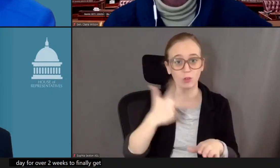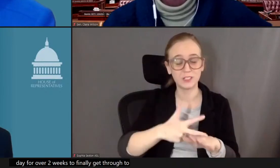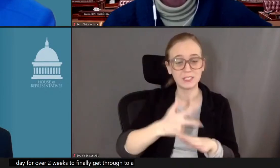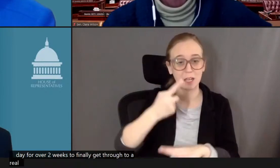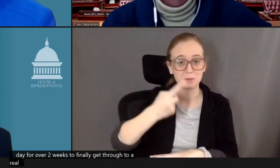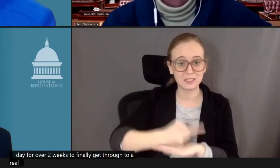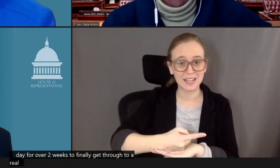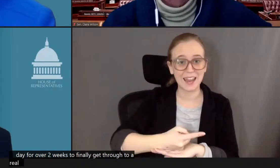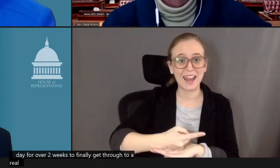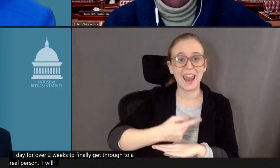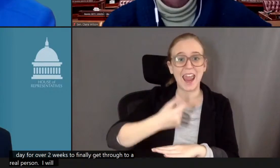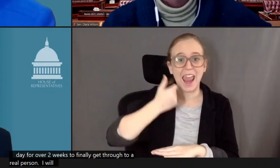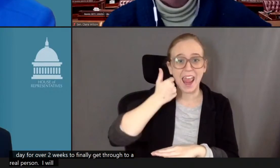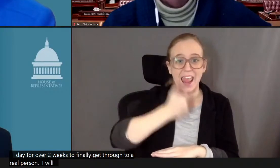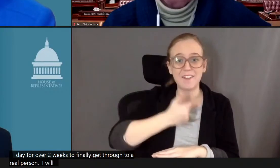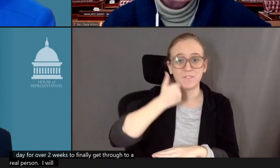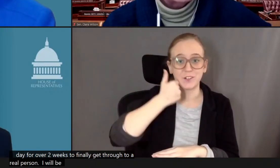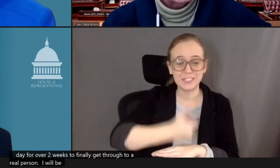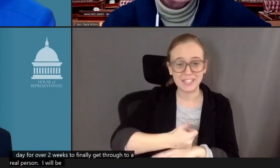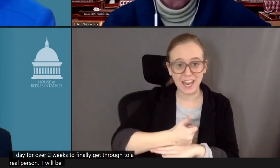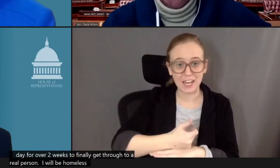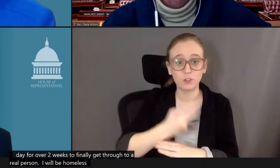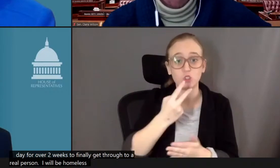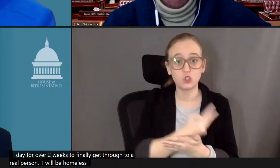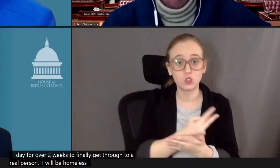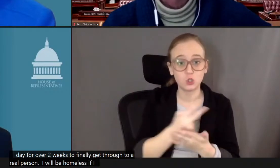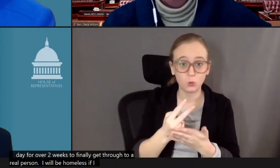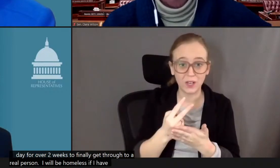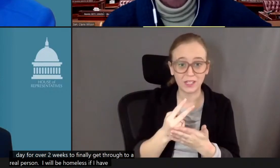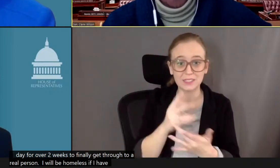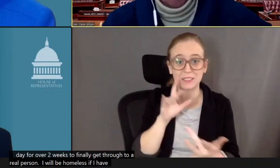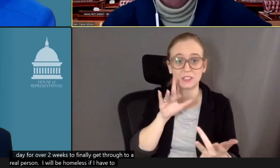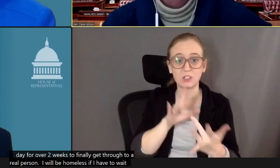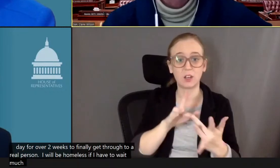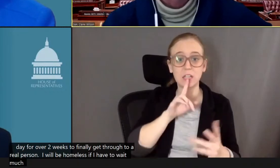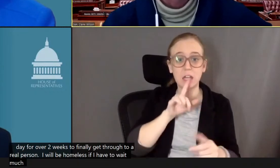will be homeless if I have to wait much longer.